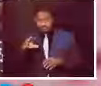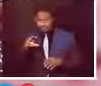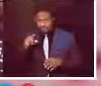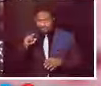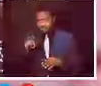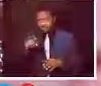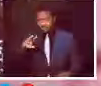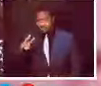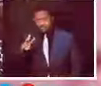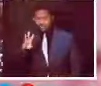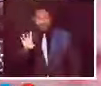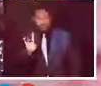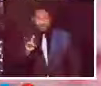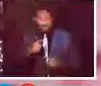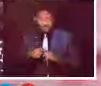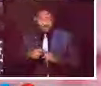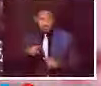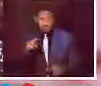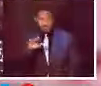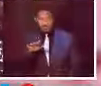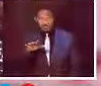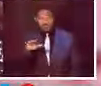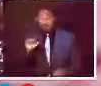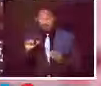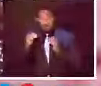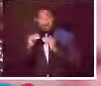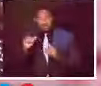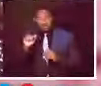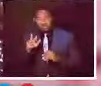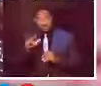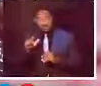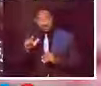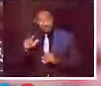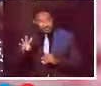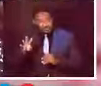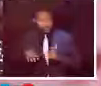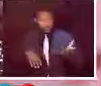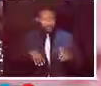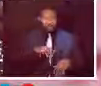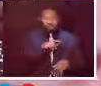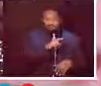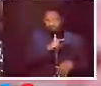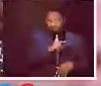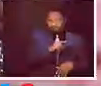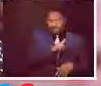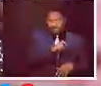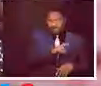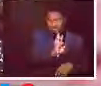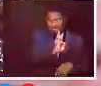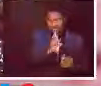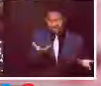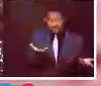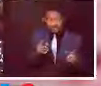0.68 times 5 is equal to 3.4. Minority, 0.32 times 5 is equal to 1.6.